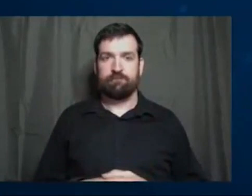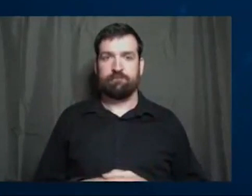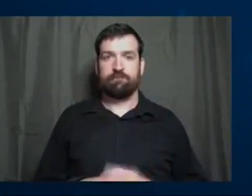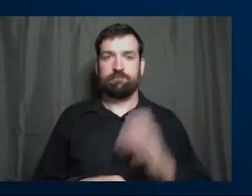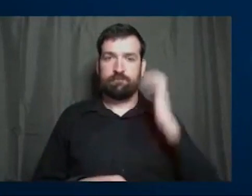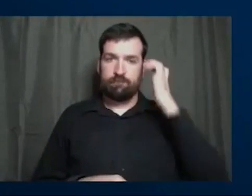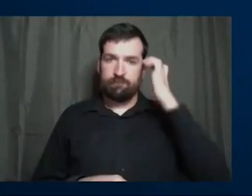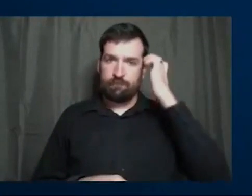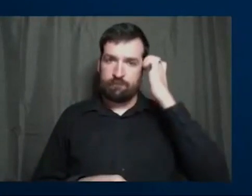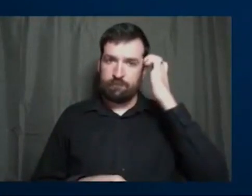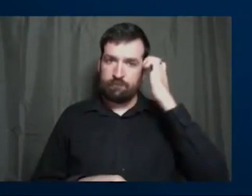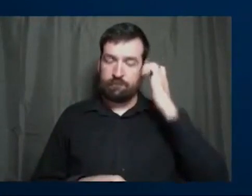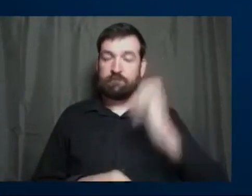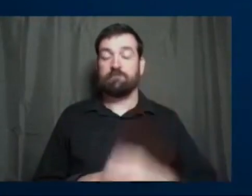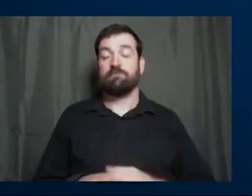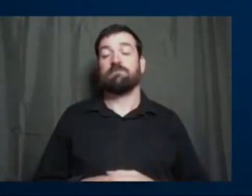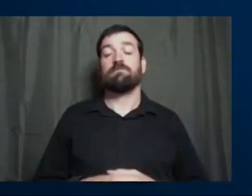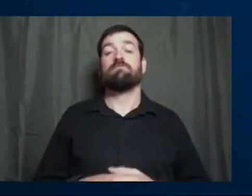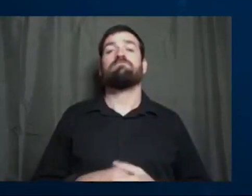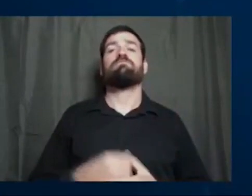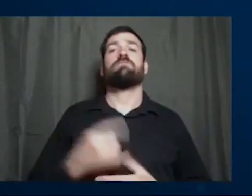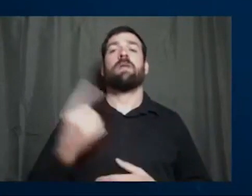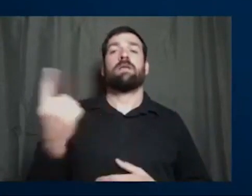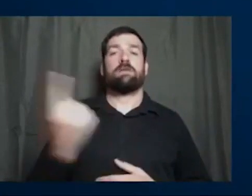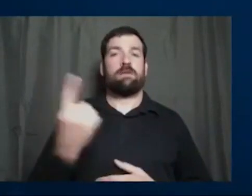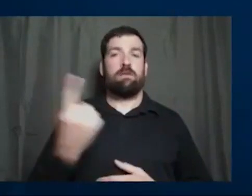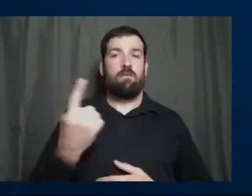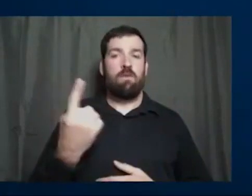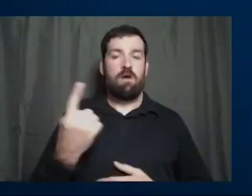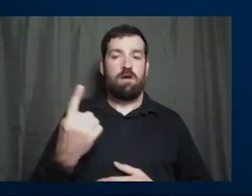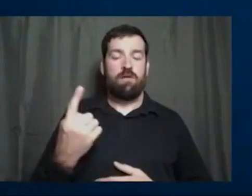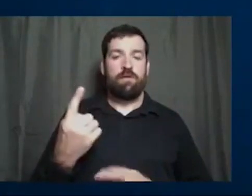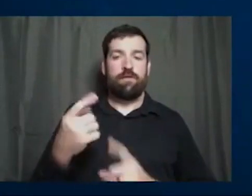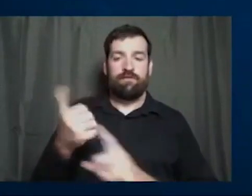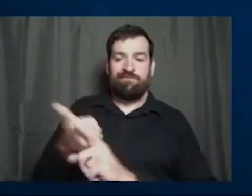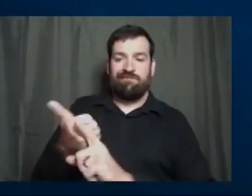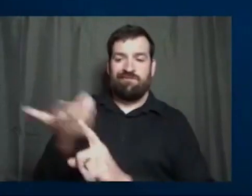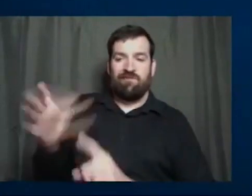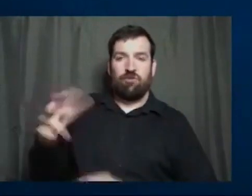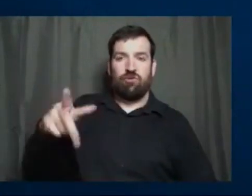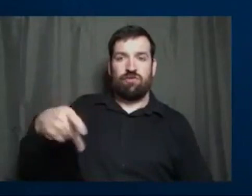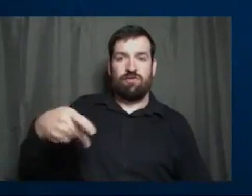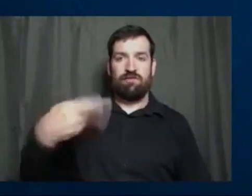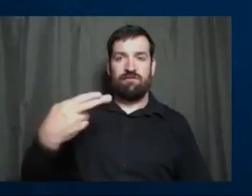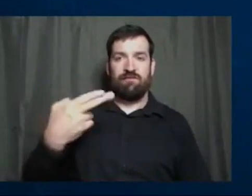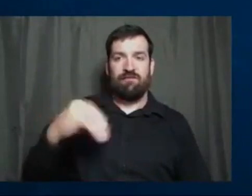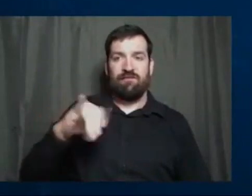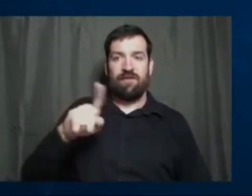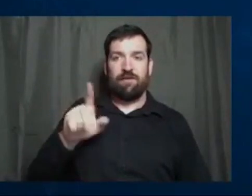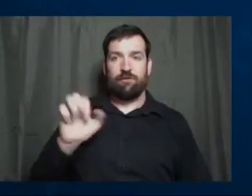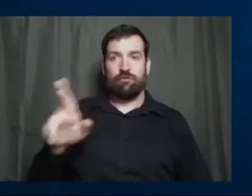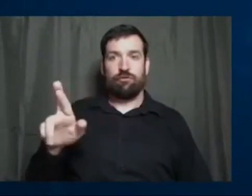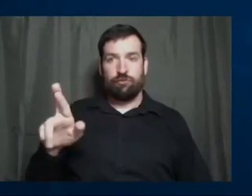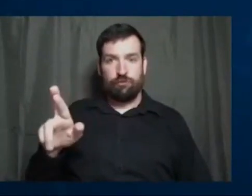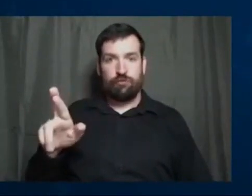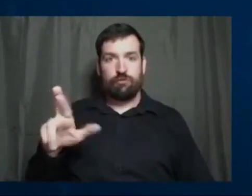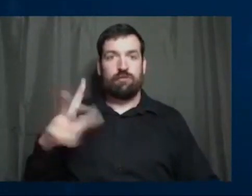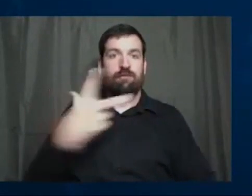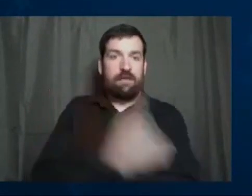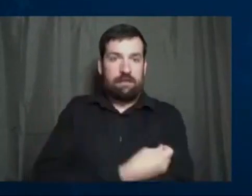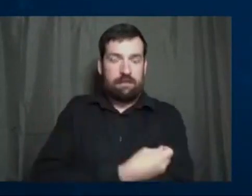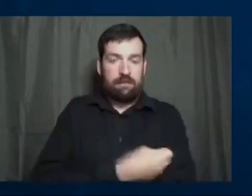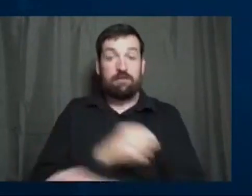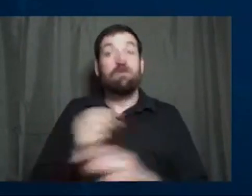The question is someone got a Pfizer vaccine, and after the first shot, days later, this is Carla,